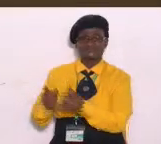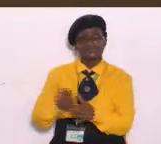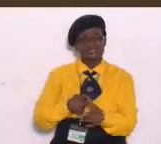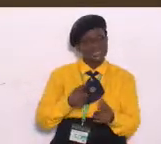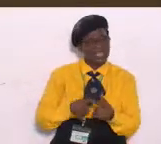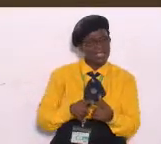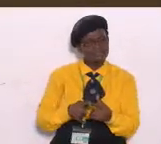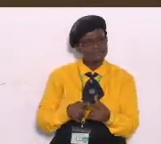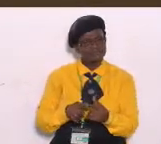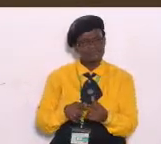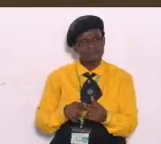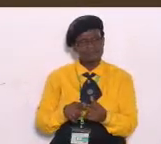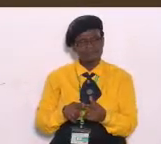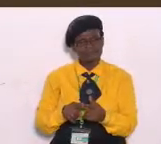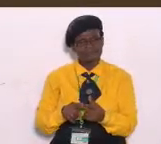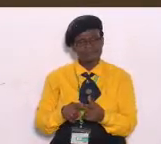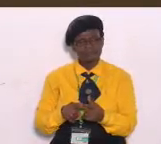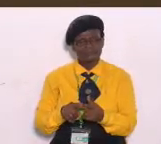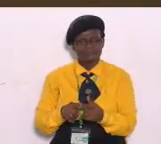then